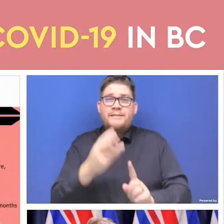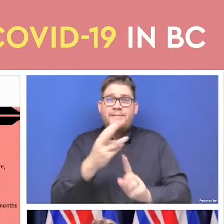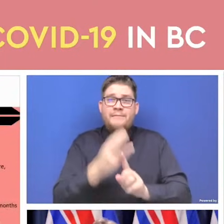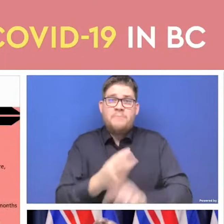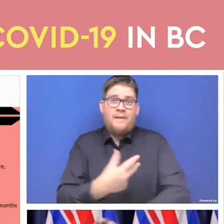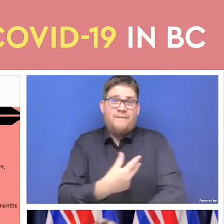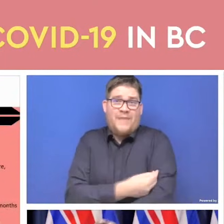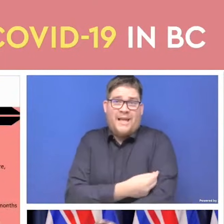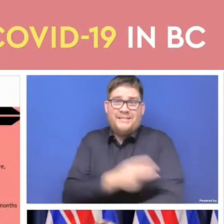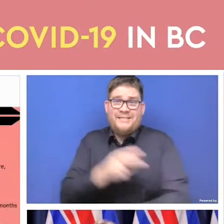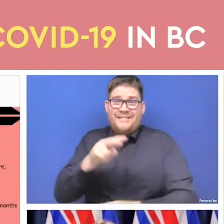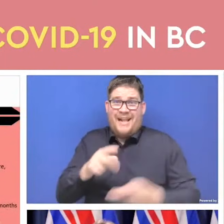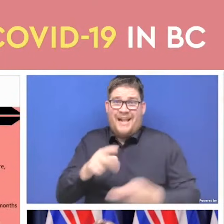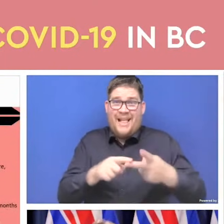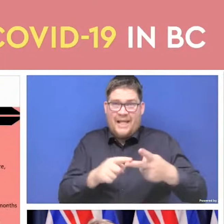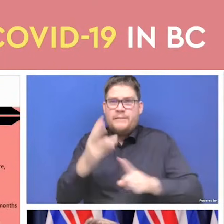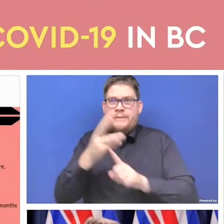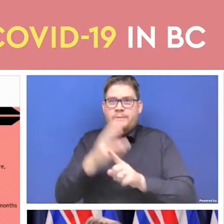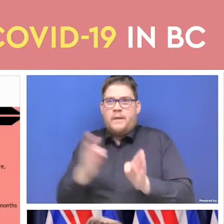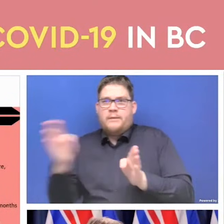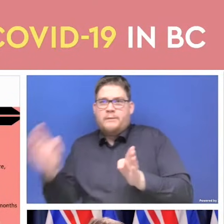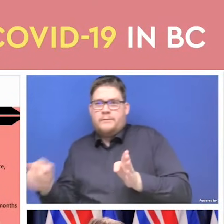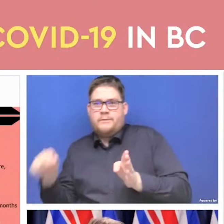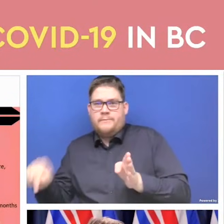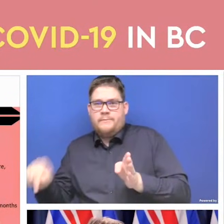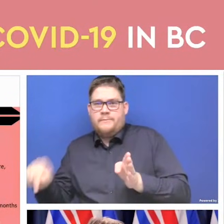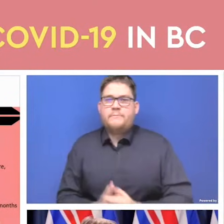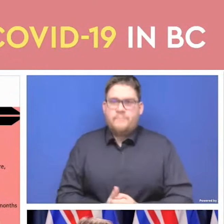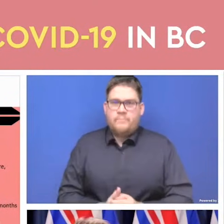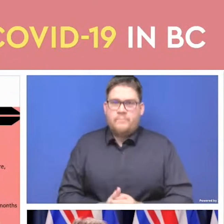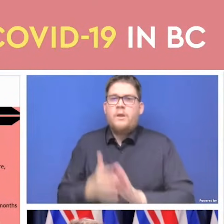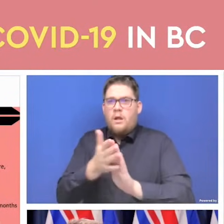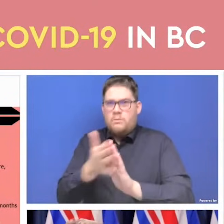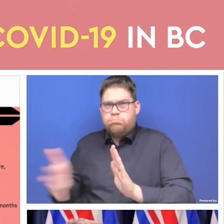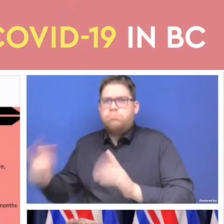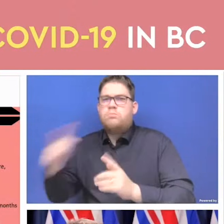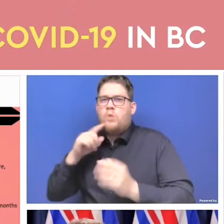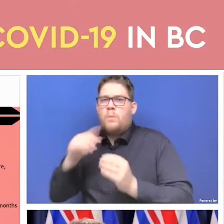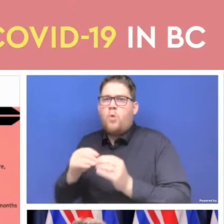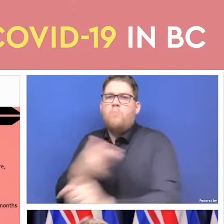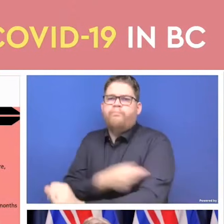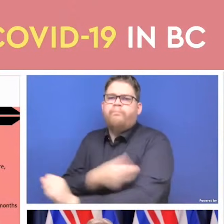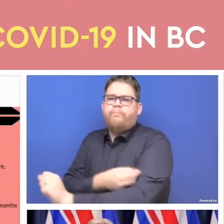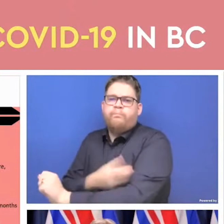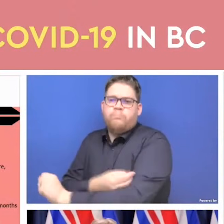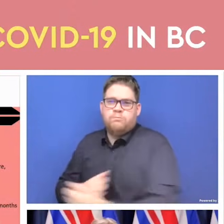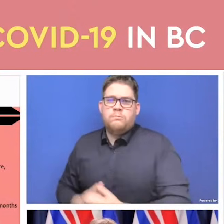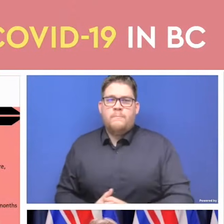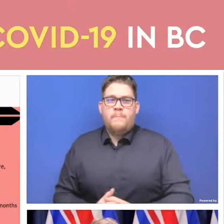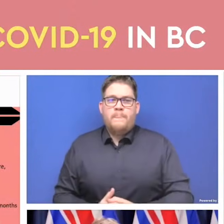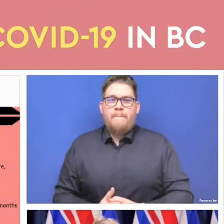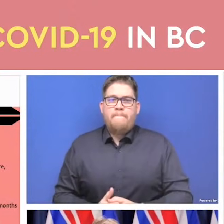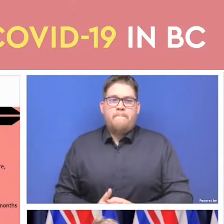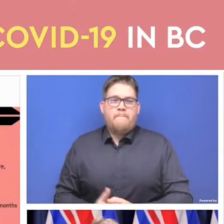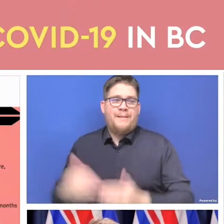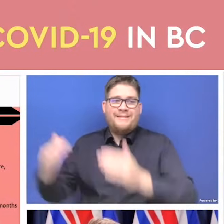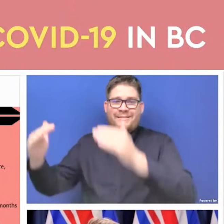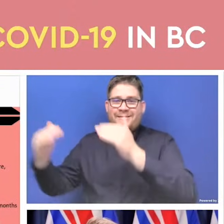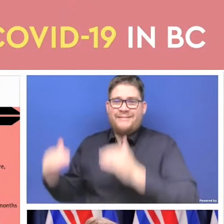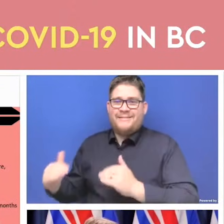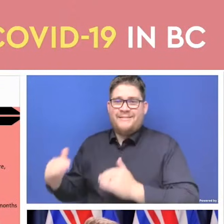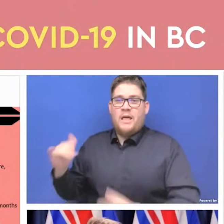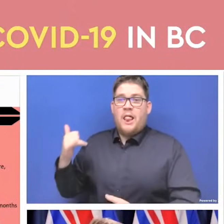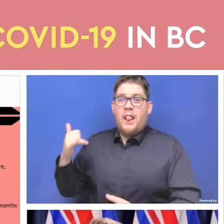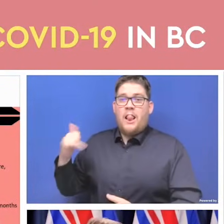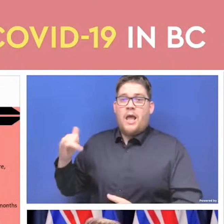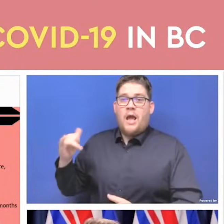vaccinated through the rest of the year. You can see on this slide, we also have the continuing dose 1 and dose 2, as I described. That